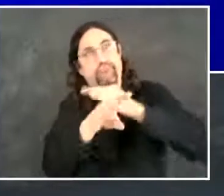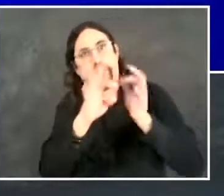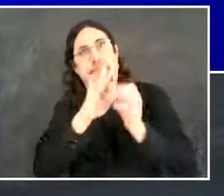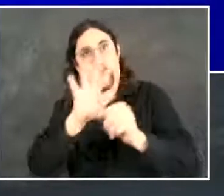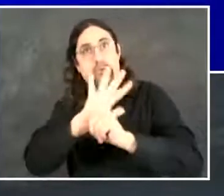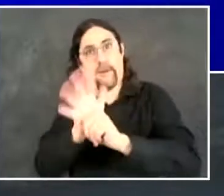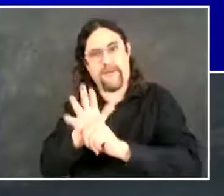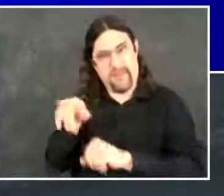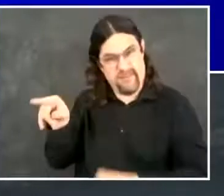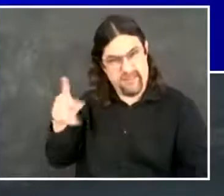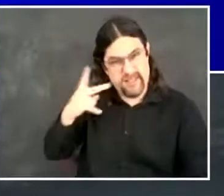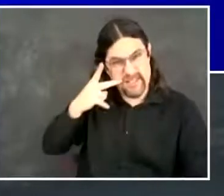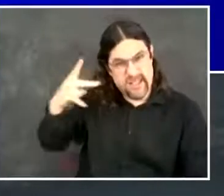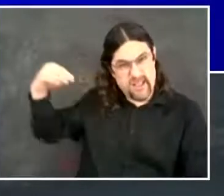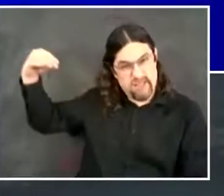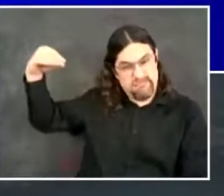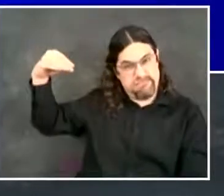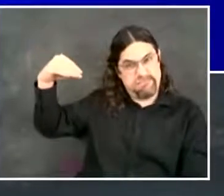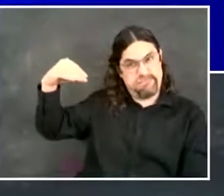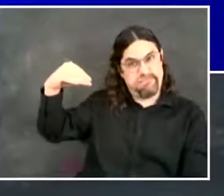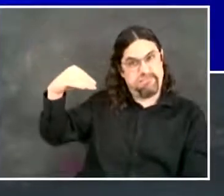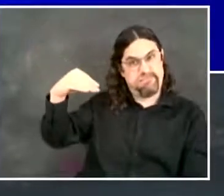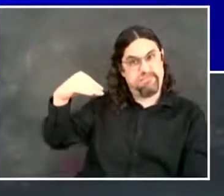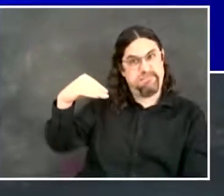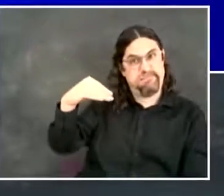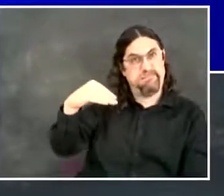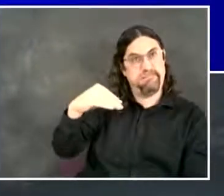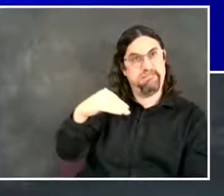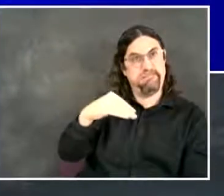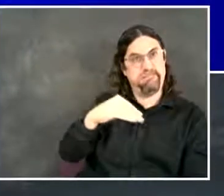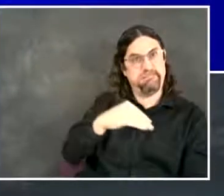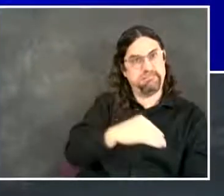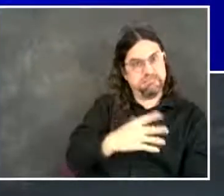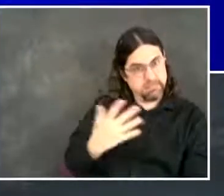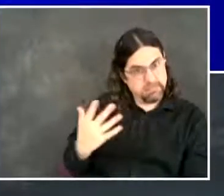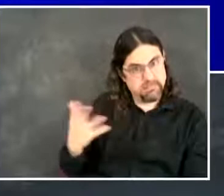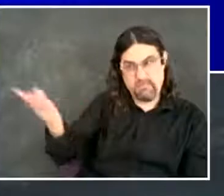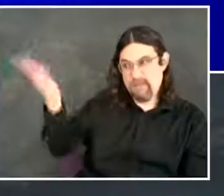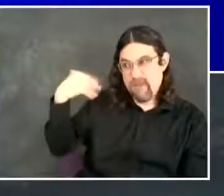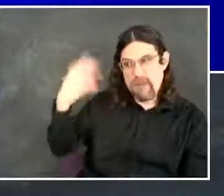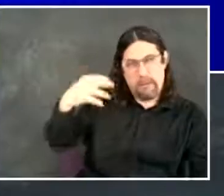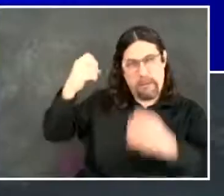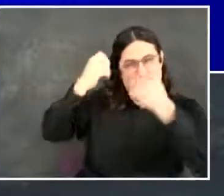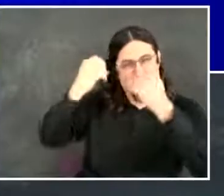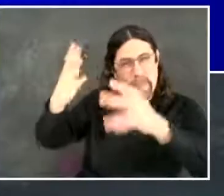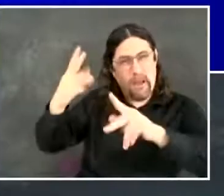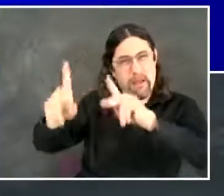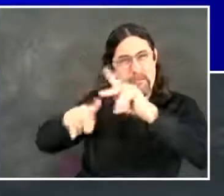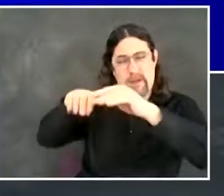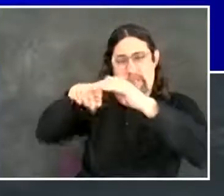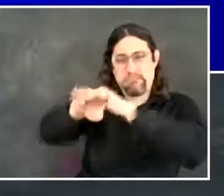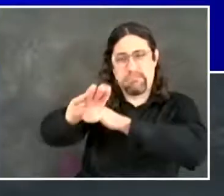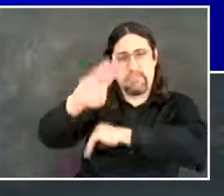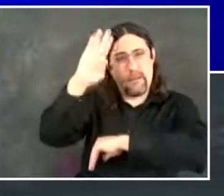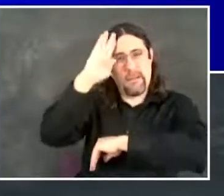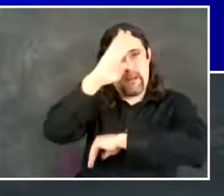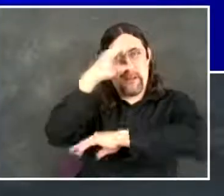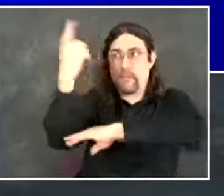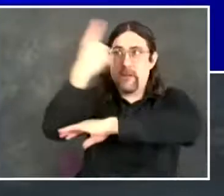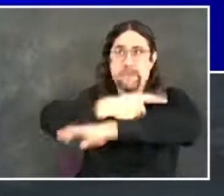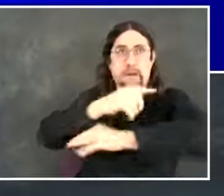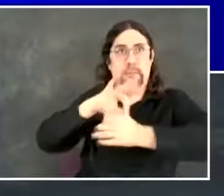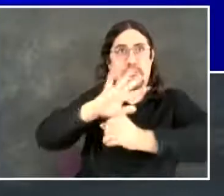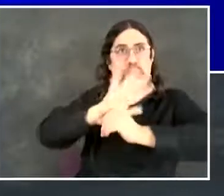same time. So this is how many more patients we need to care for each day in our